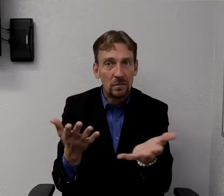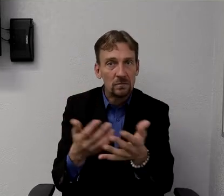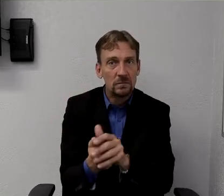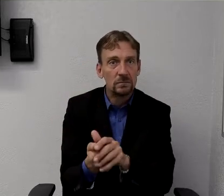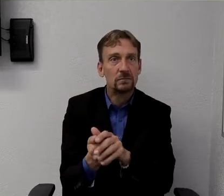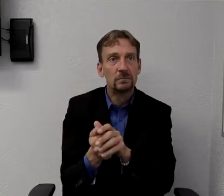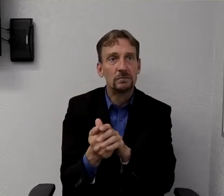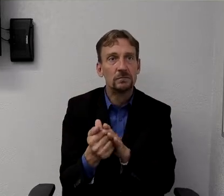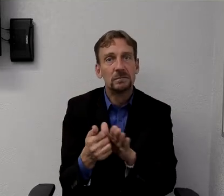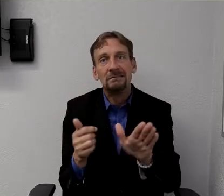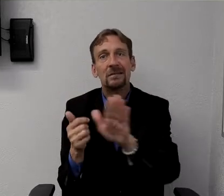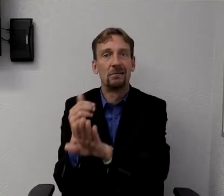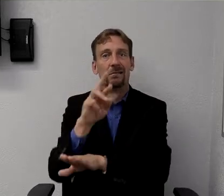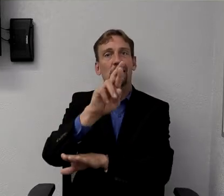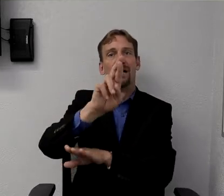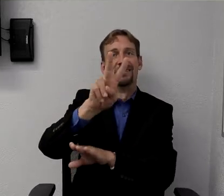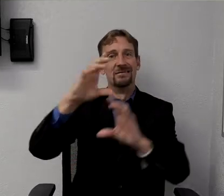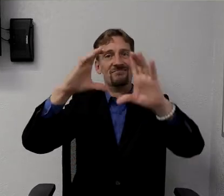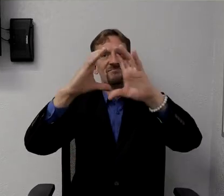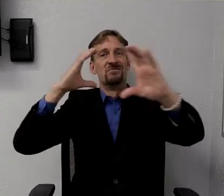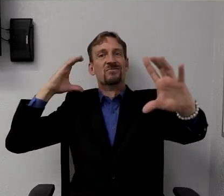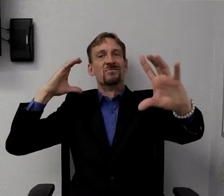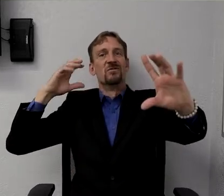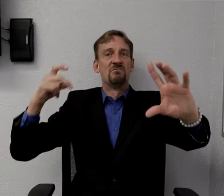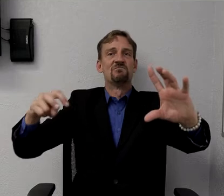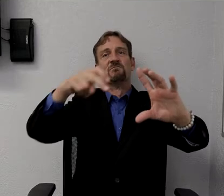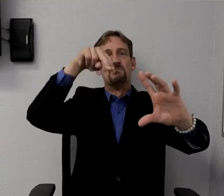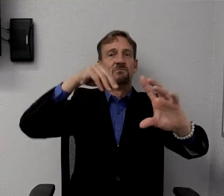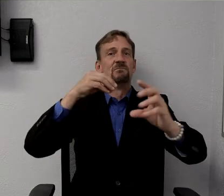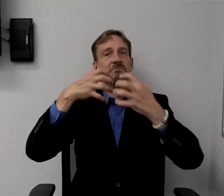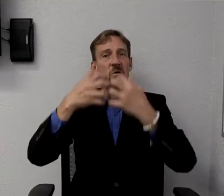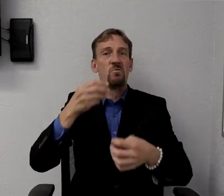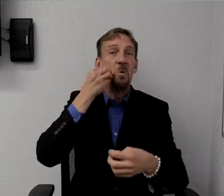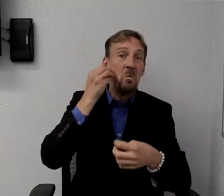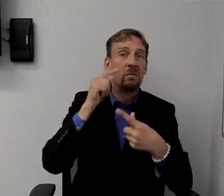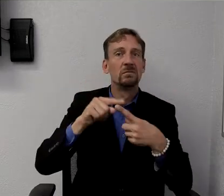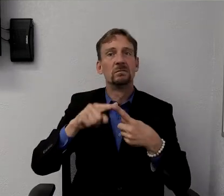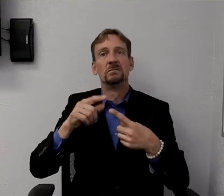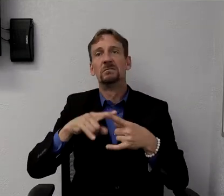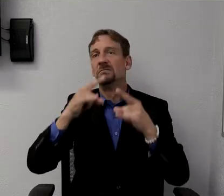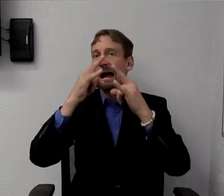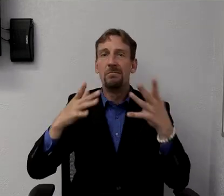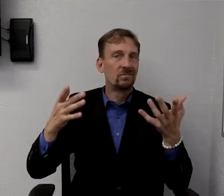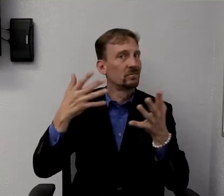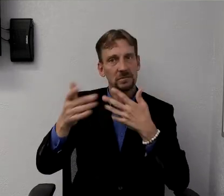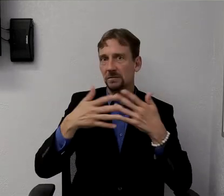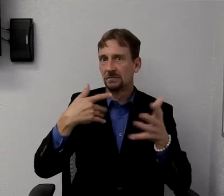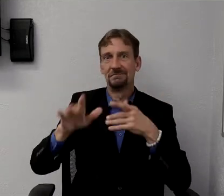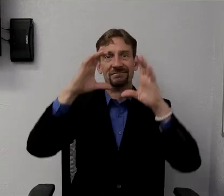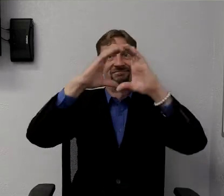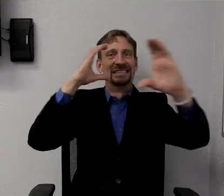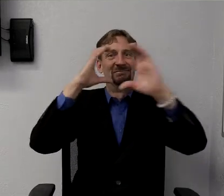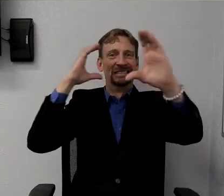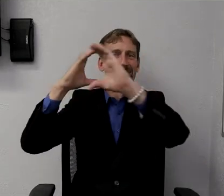RVs, their trailers, their motorhomes, campers, things of that nature. We have